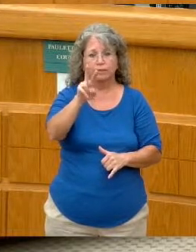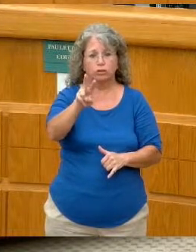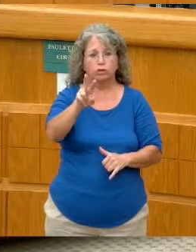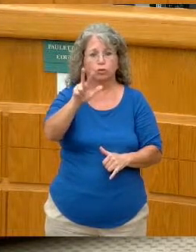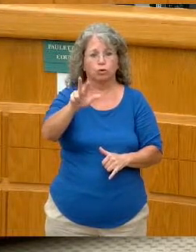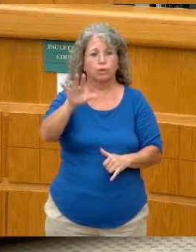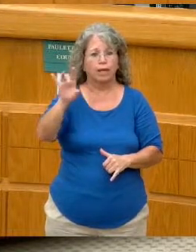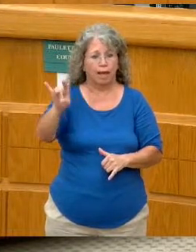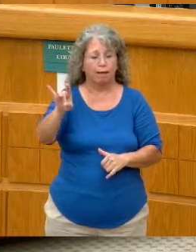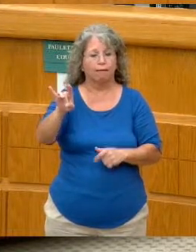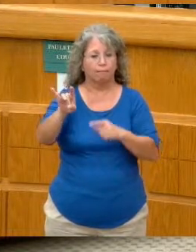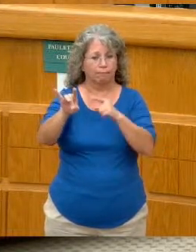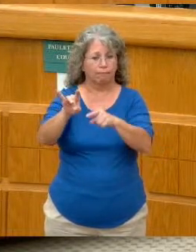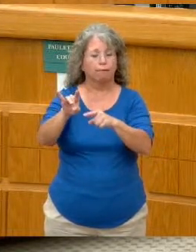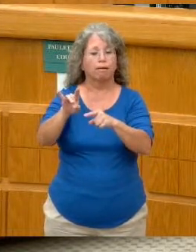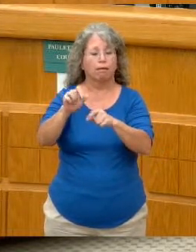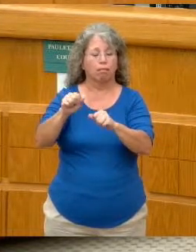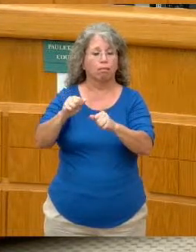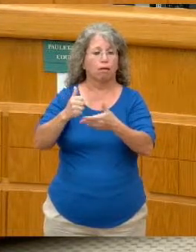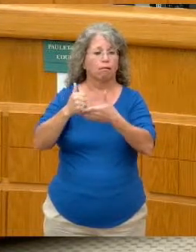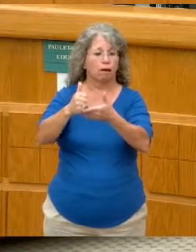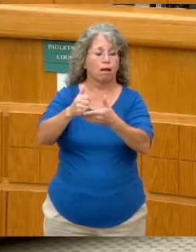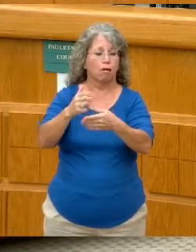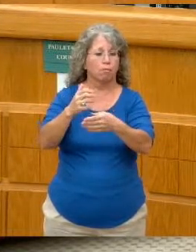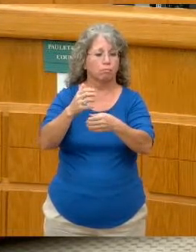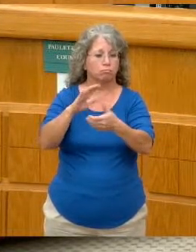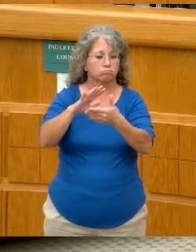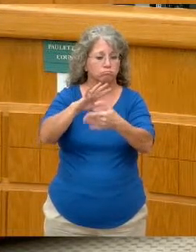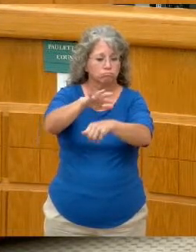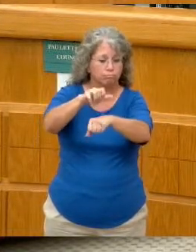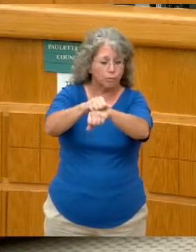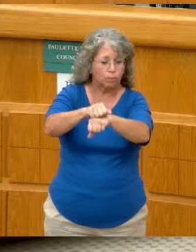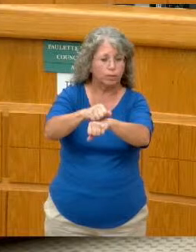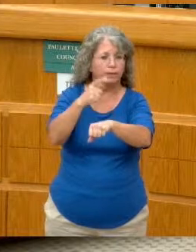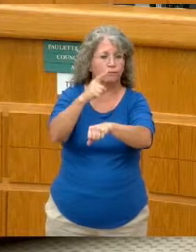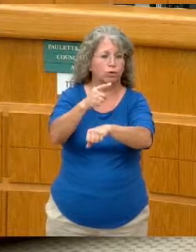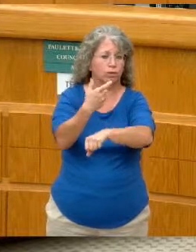361-826-7238, and they will help you to get your student vaccinated.